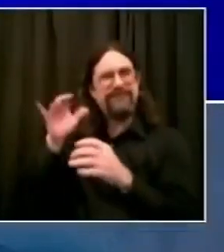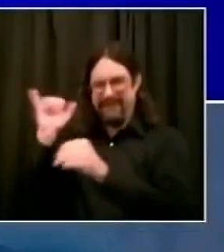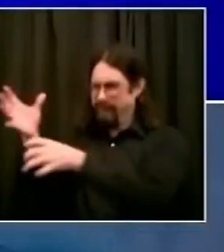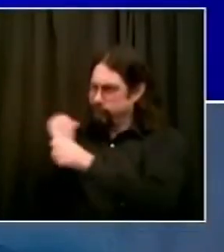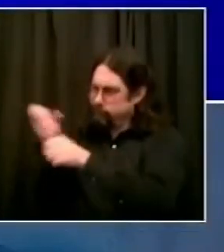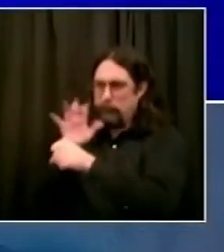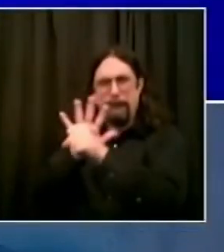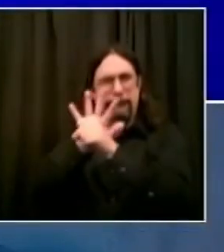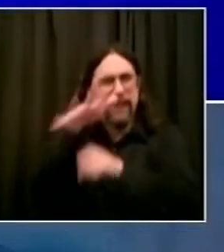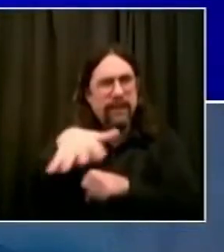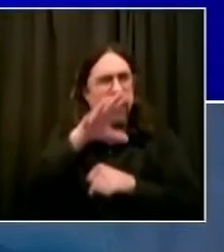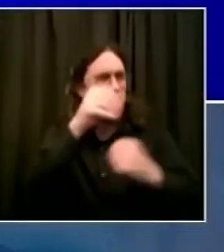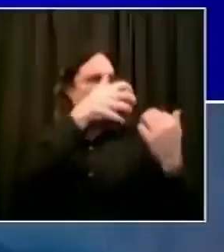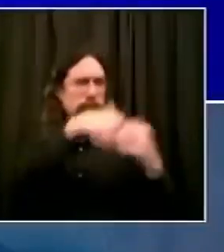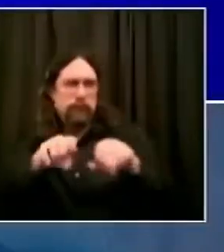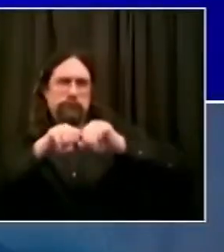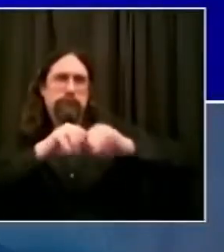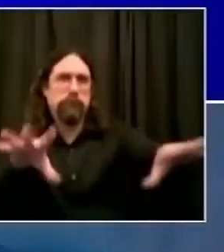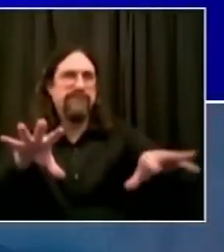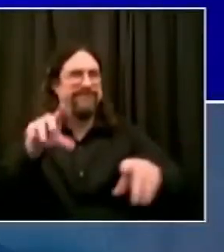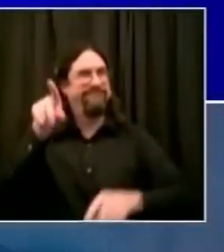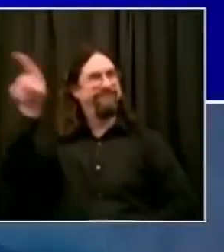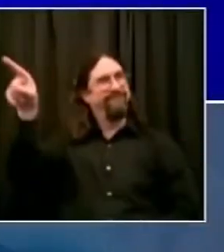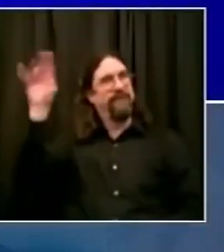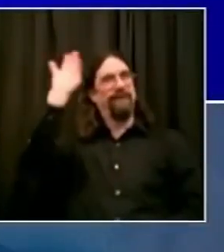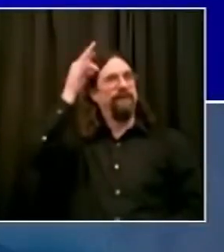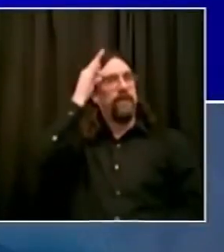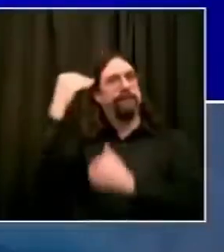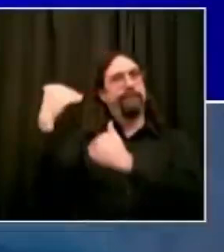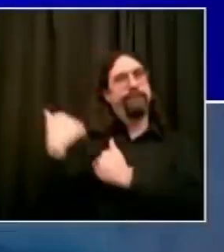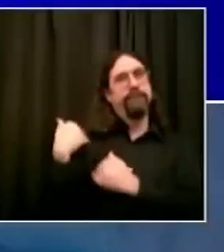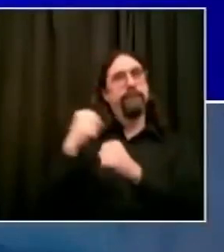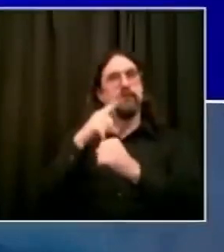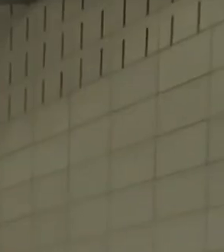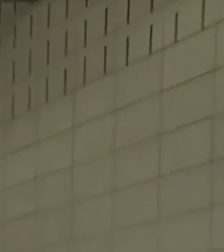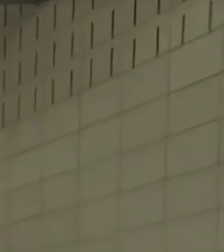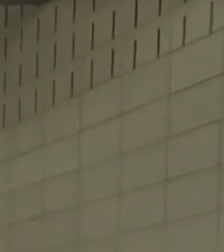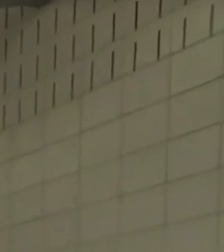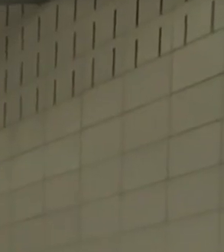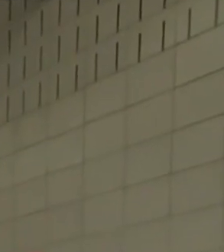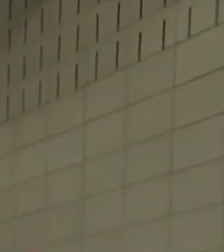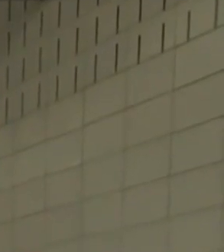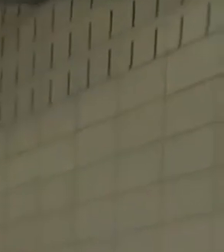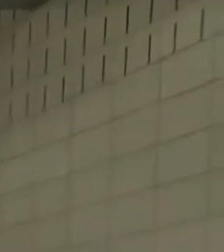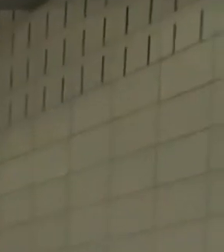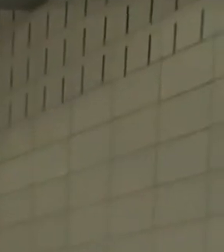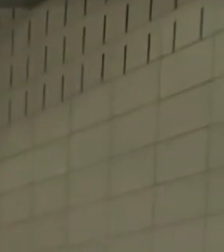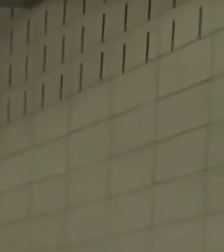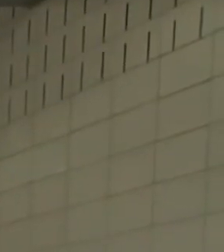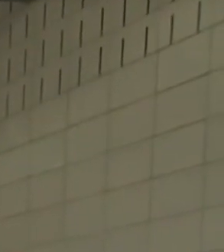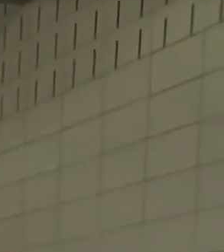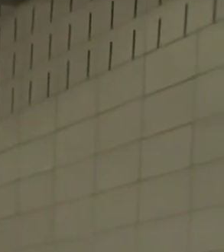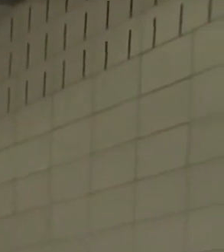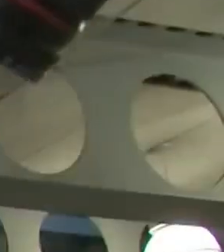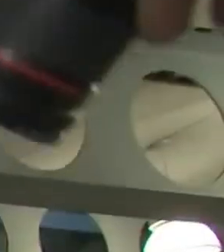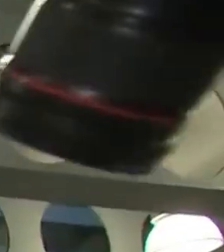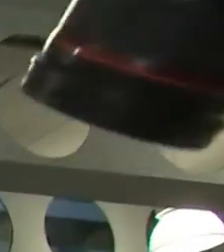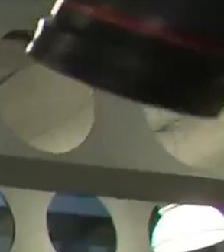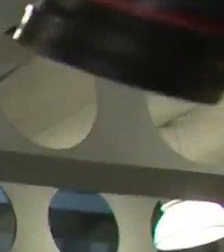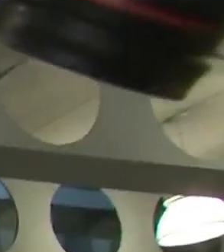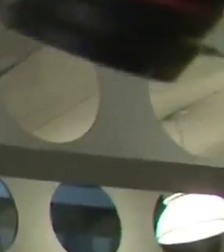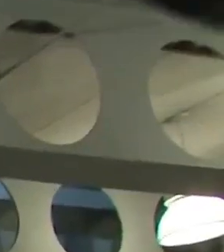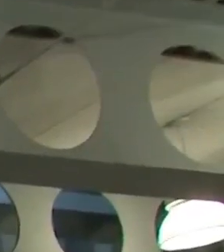want long lines. 2, we want it to go smoothly so people have a time they can depend on. This afternoon at the Police Academy in Queens,